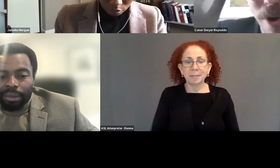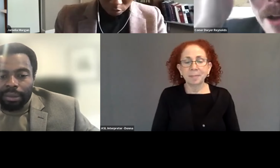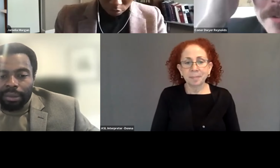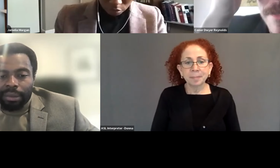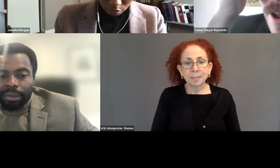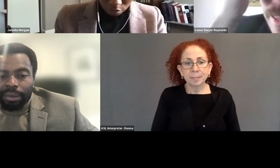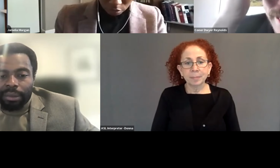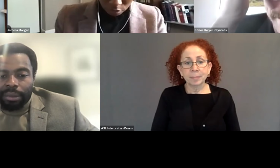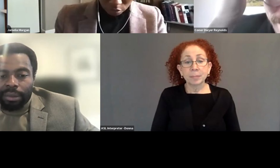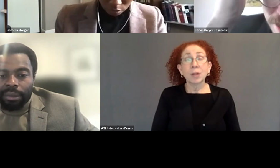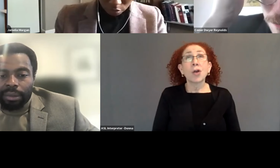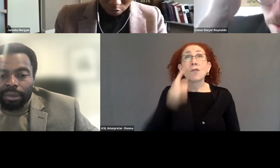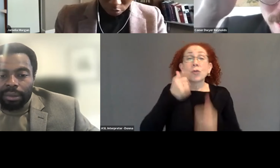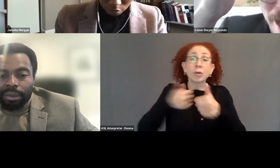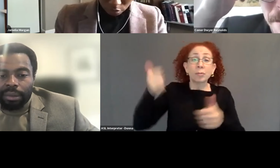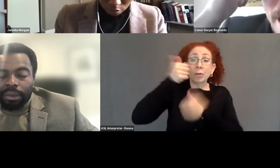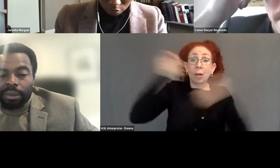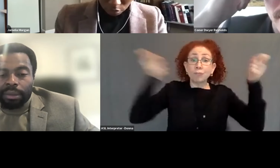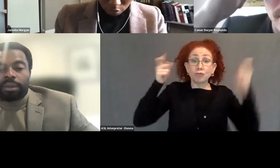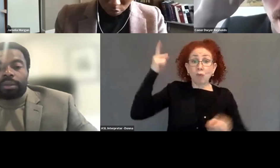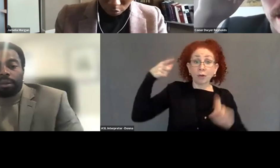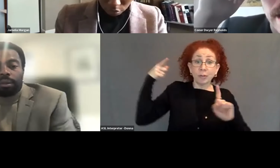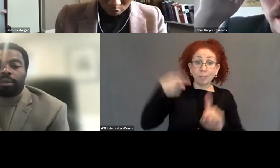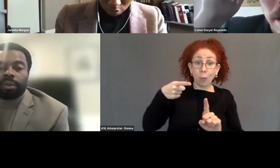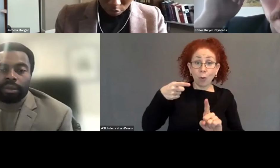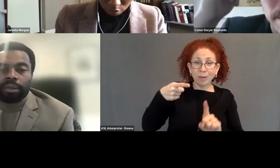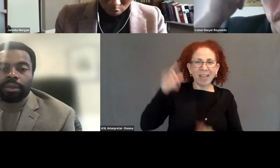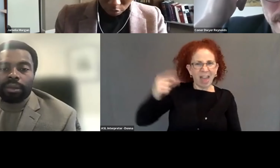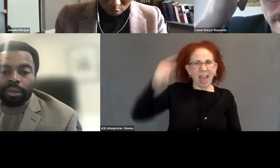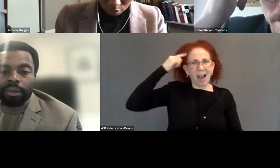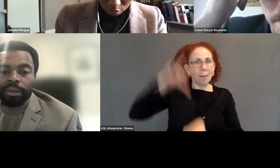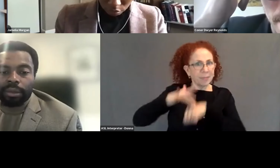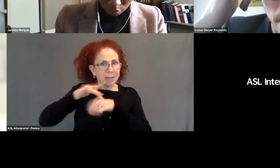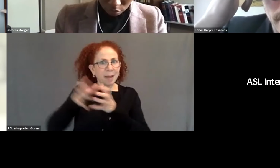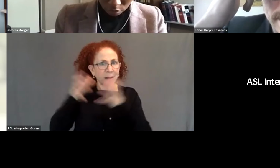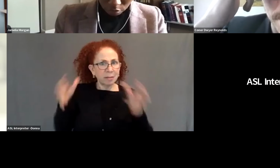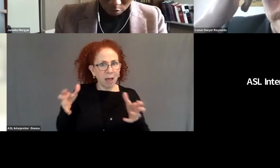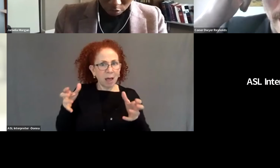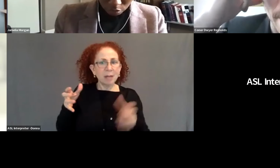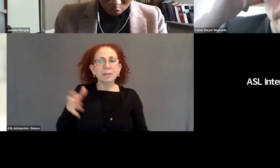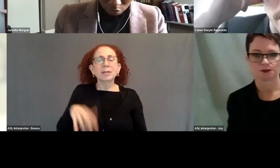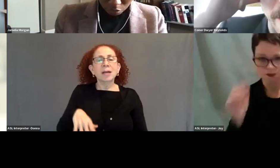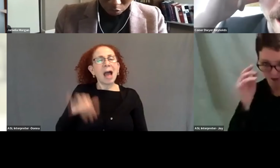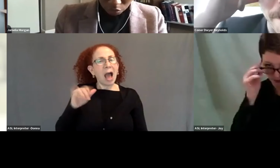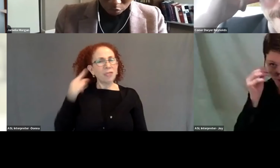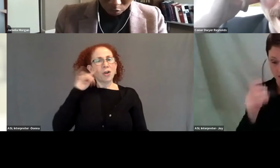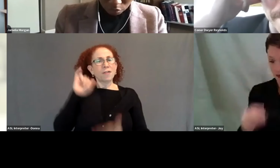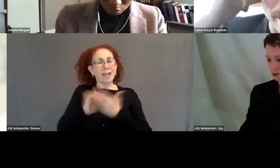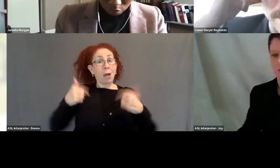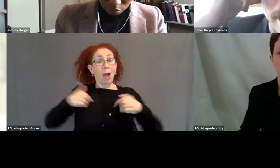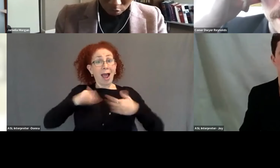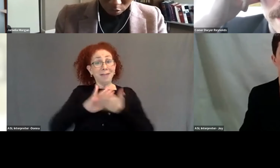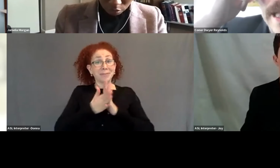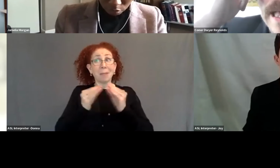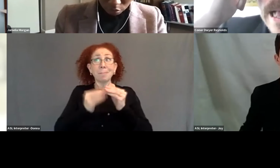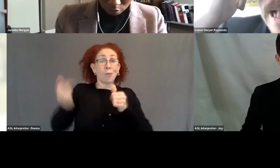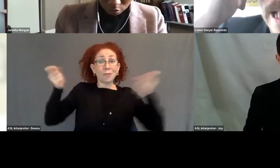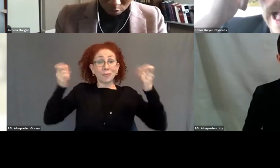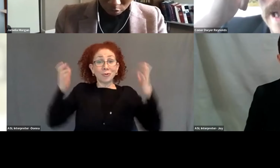For the bureaucracy point, I think it's just one that's on my mind a lot. This piece came to my mind as someone who's now a bureaucrat more than I am an